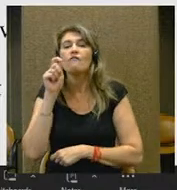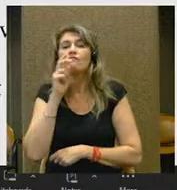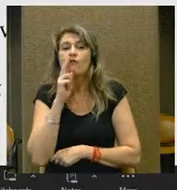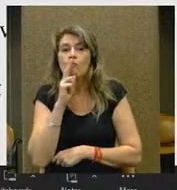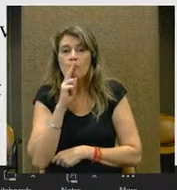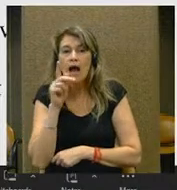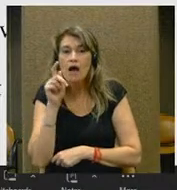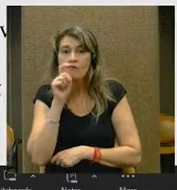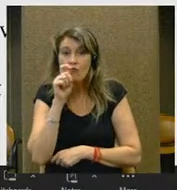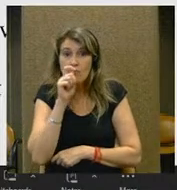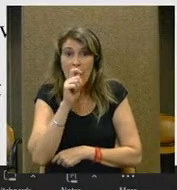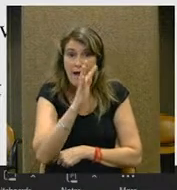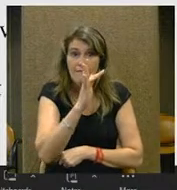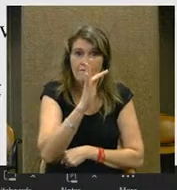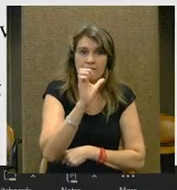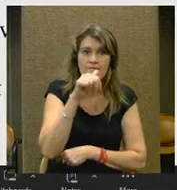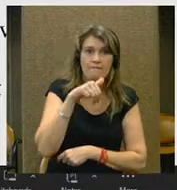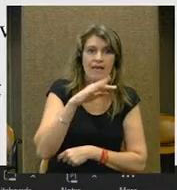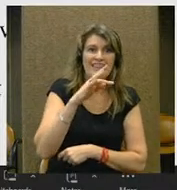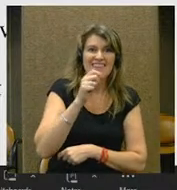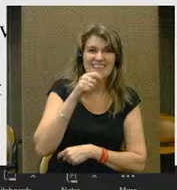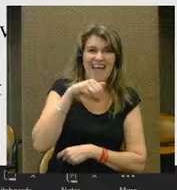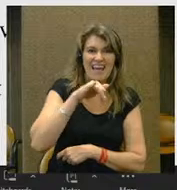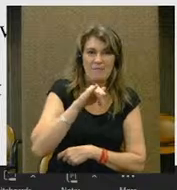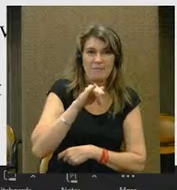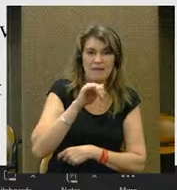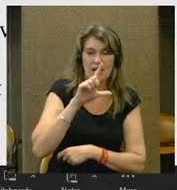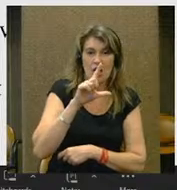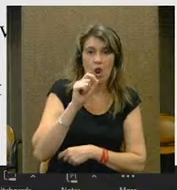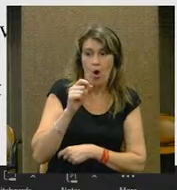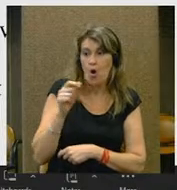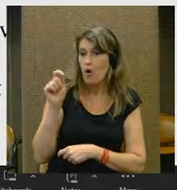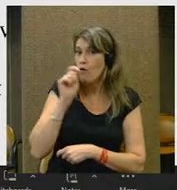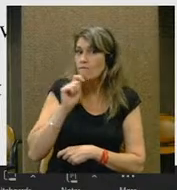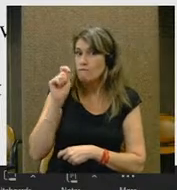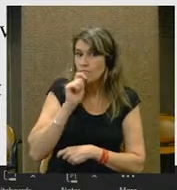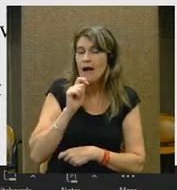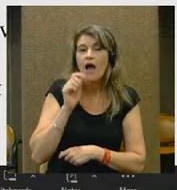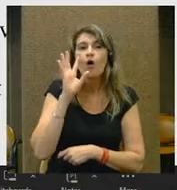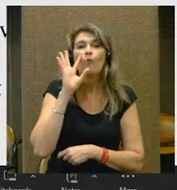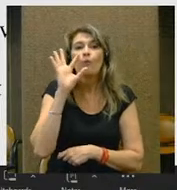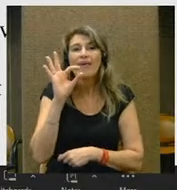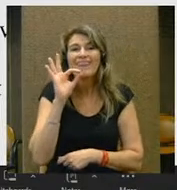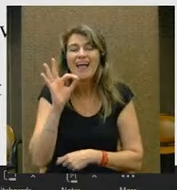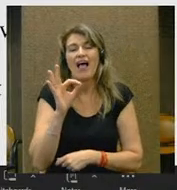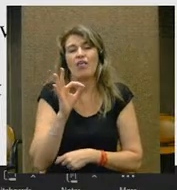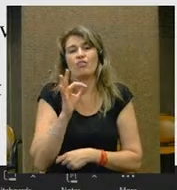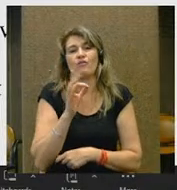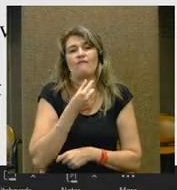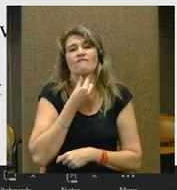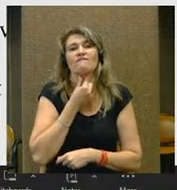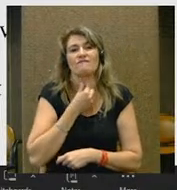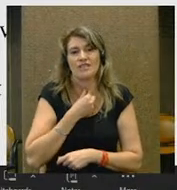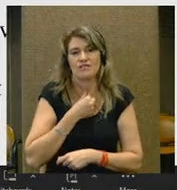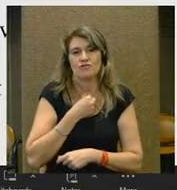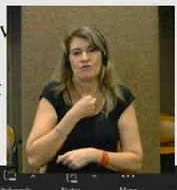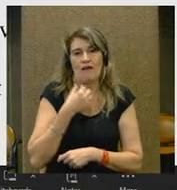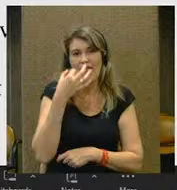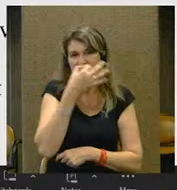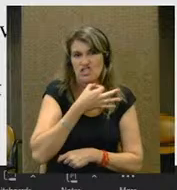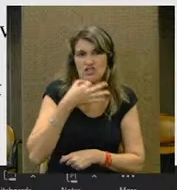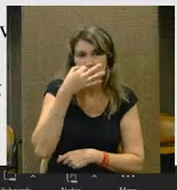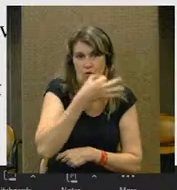mentioned before, you really have to worry about addiction, that is individuals with an opioid use disorder. And it also,